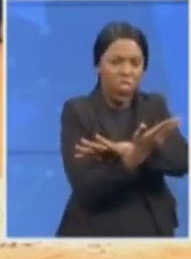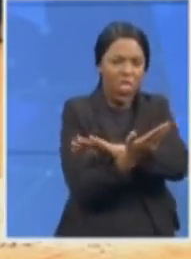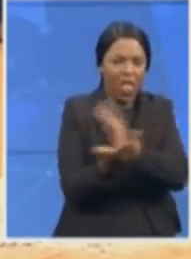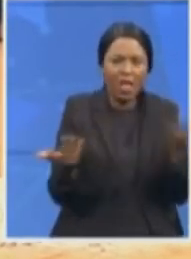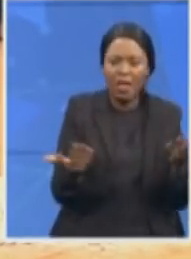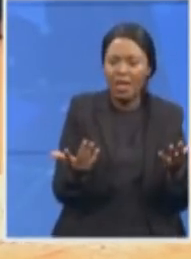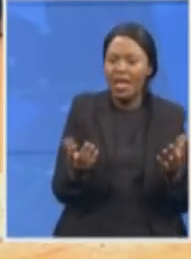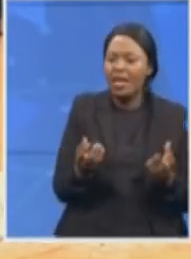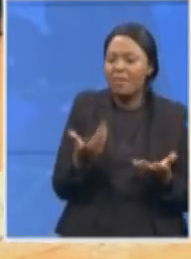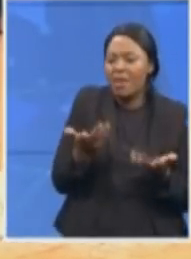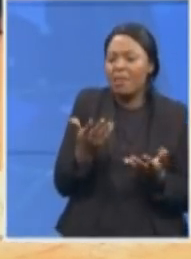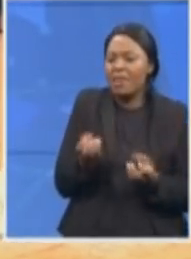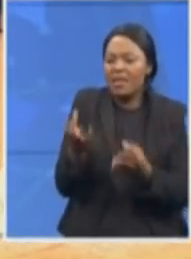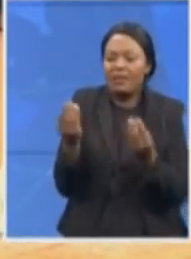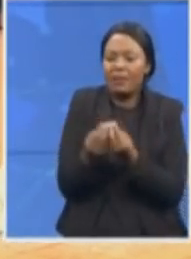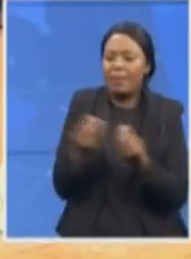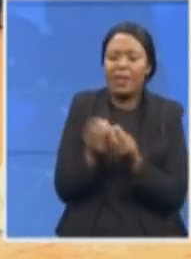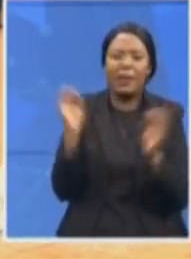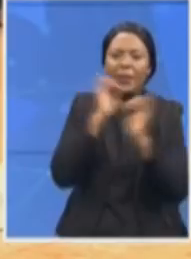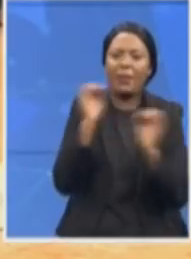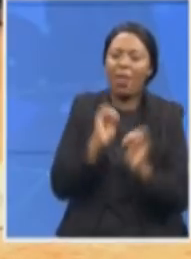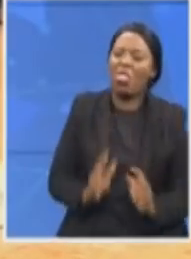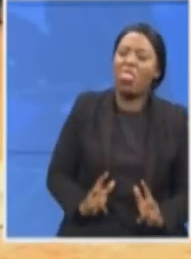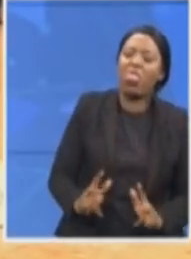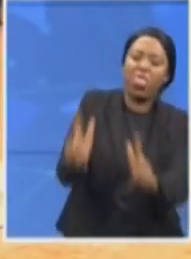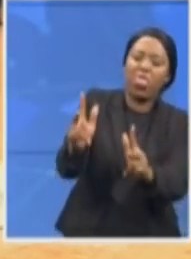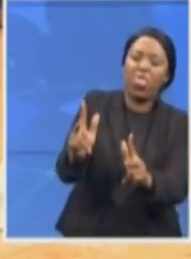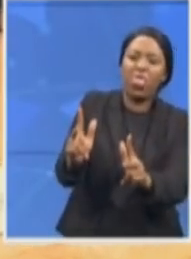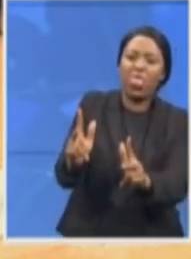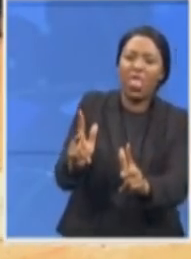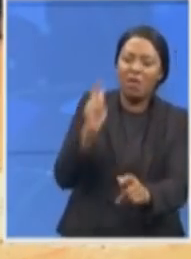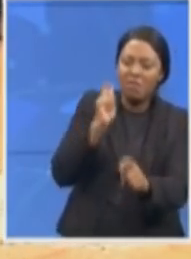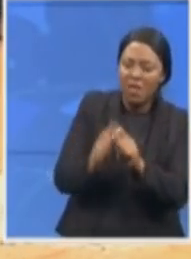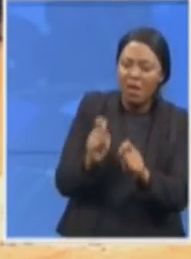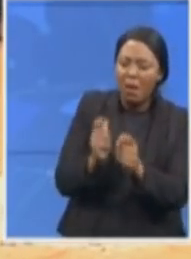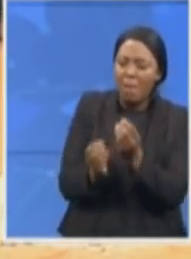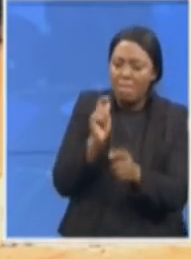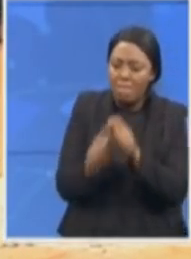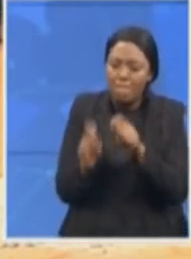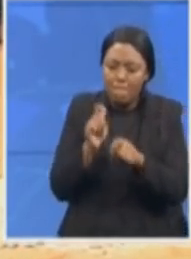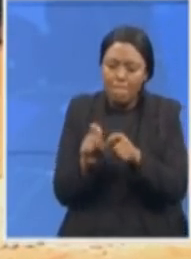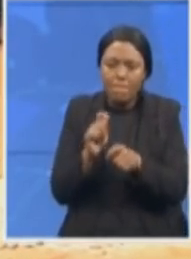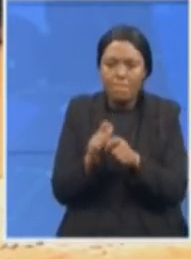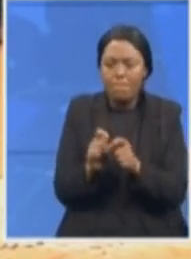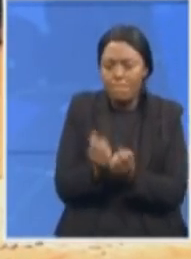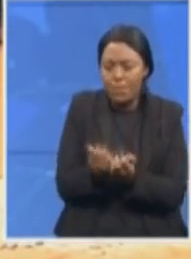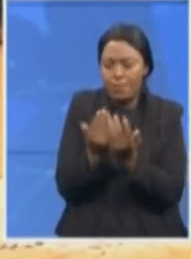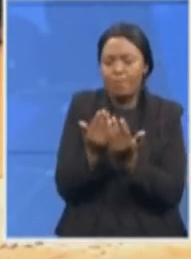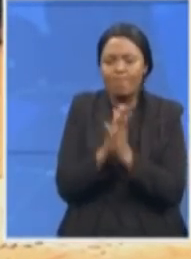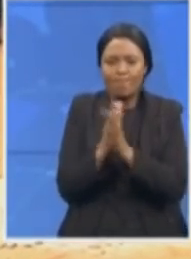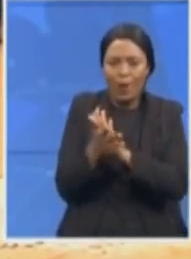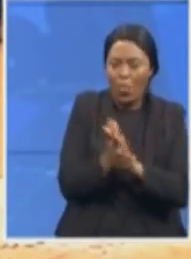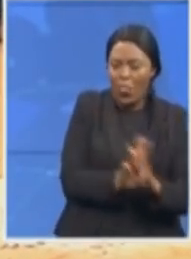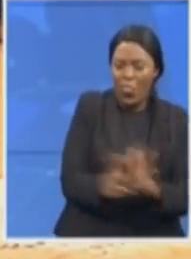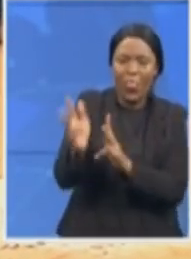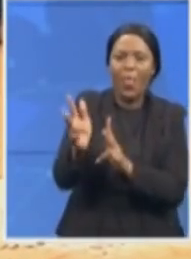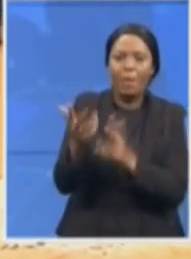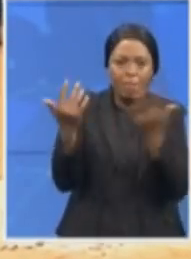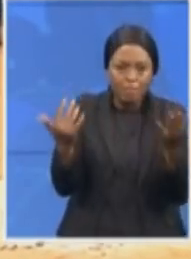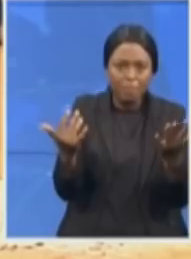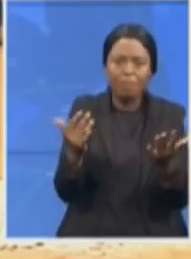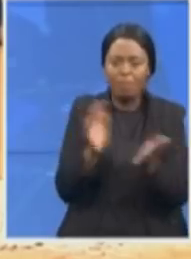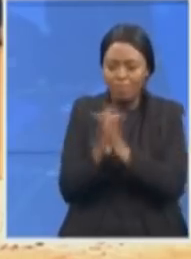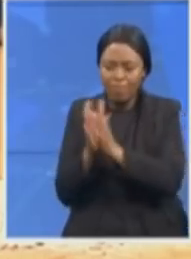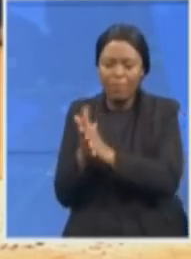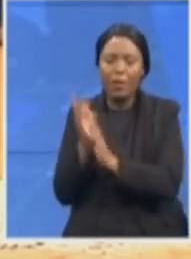without any shelter in the veld here in Esselen Park. And it truly is such a tragedy because,